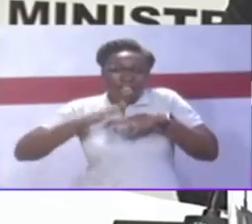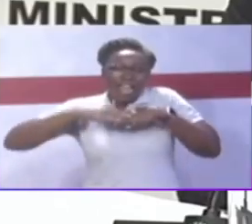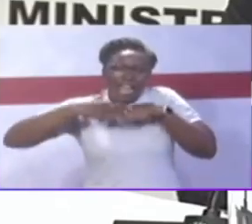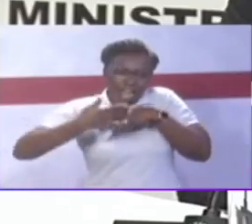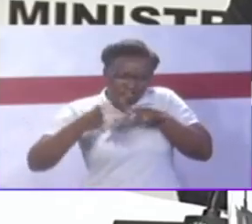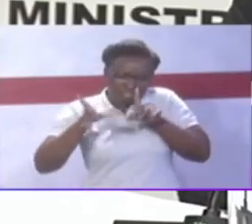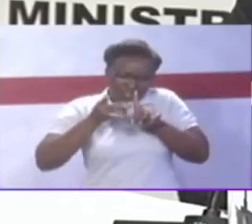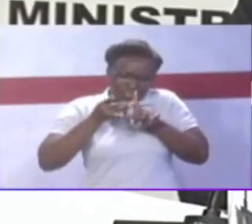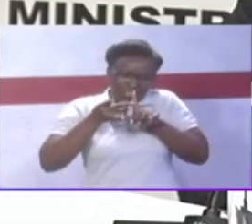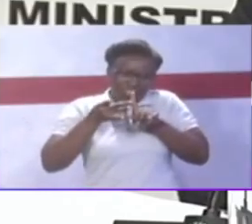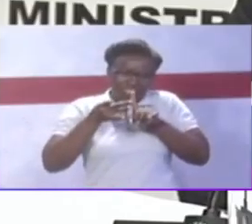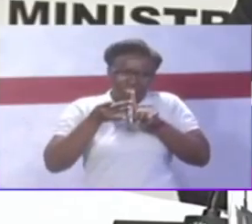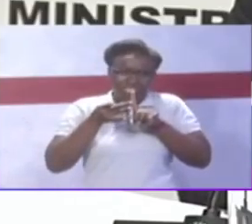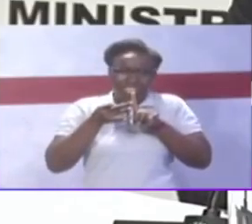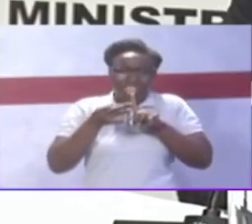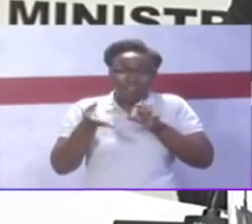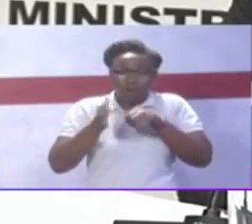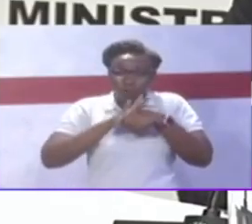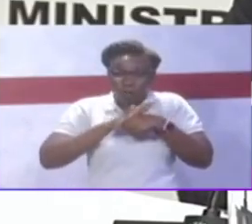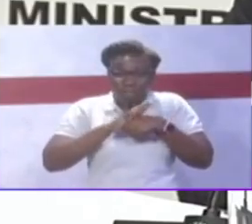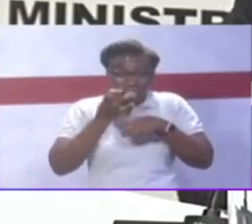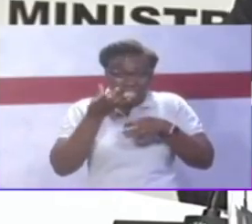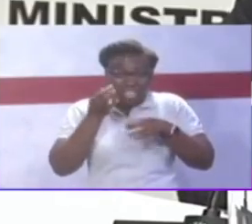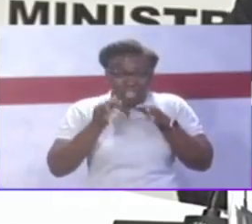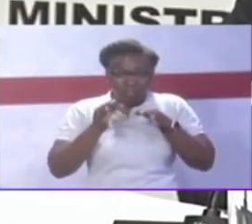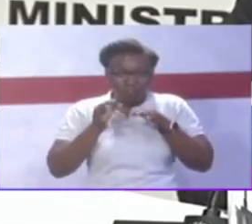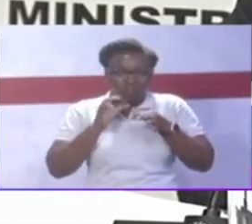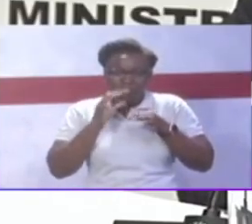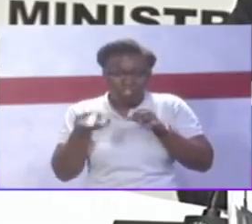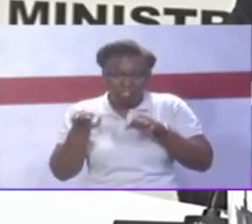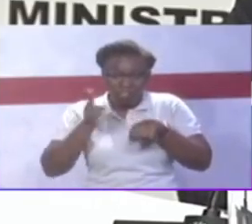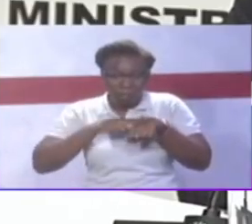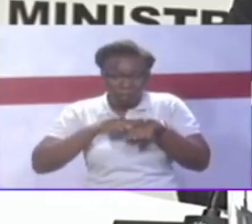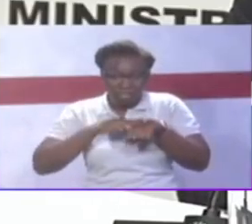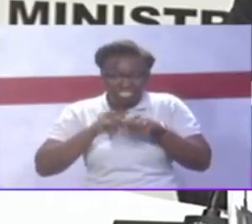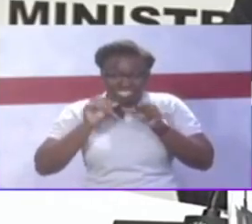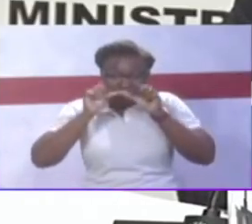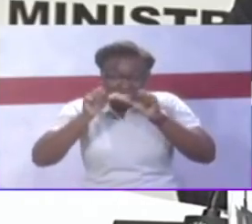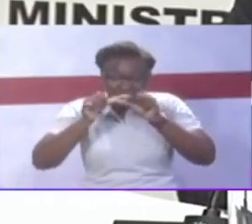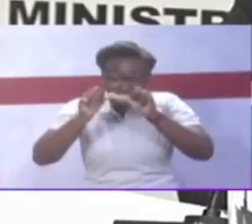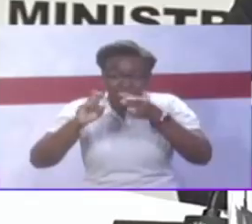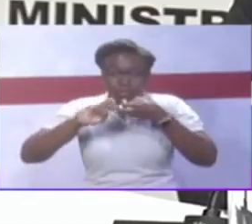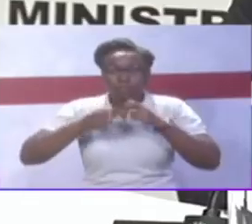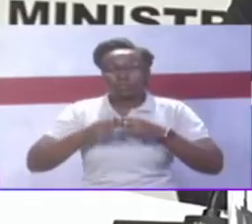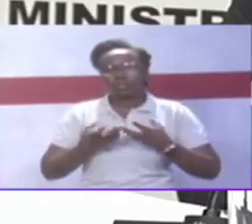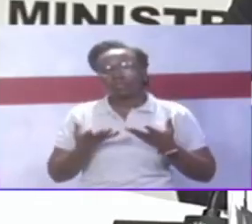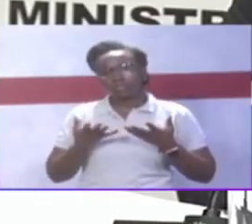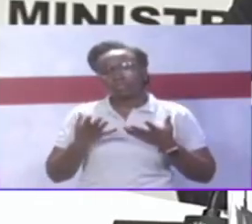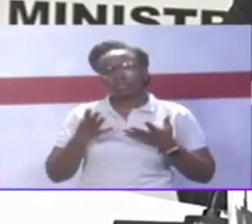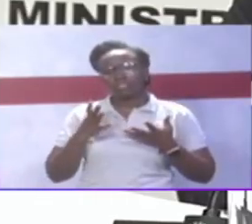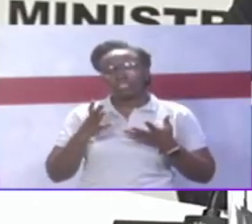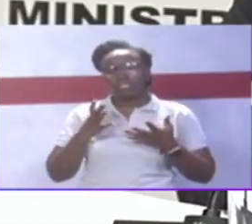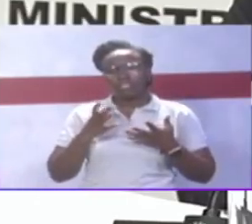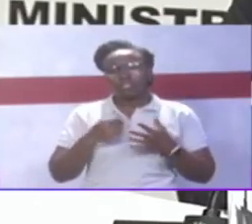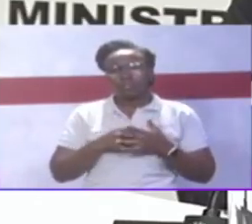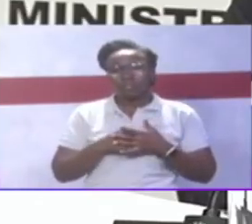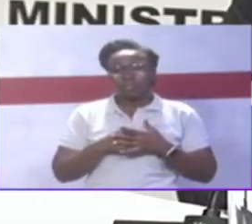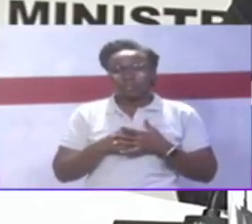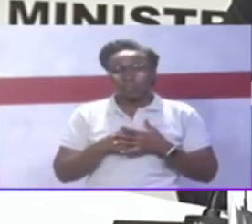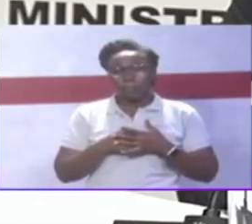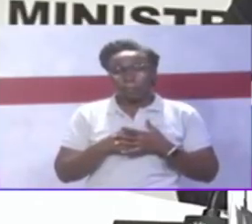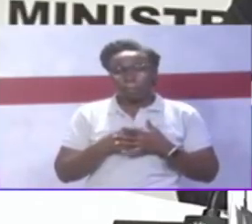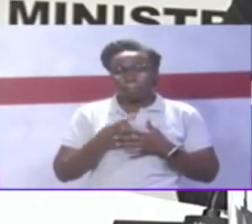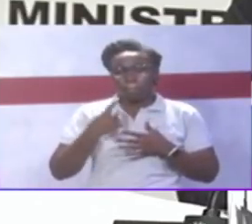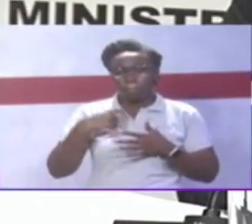did this happen as a result of the illness, or was it just something that was revealed because you happened to have checkups when